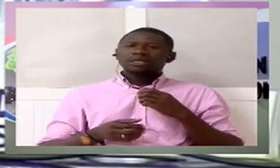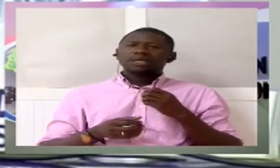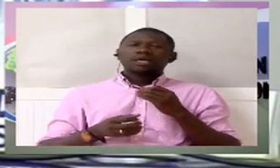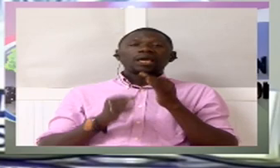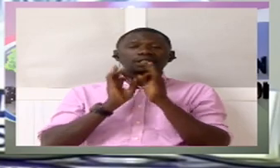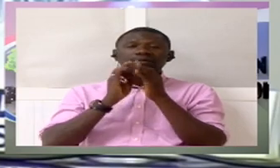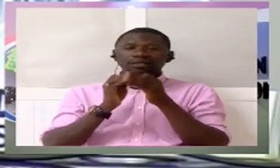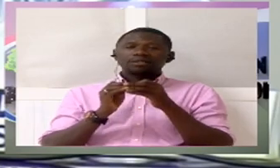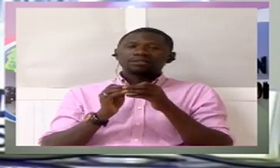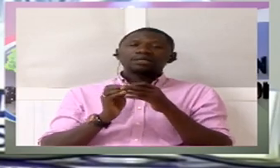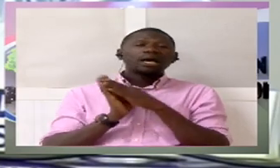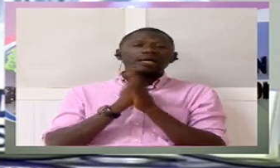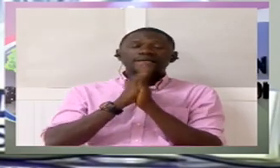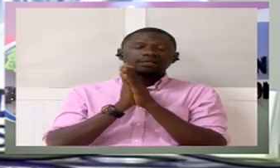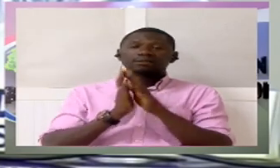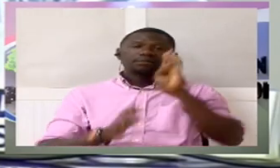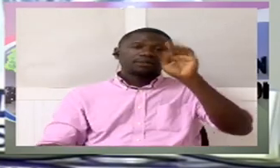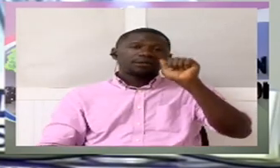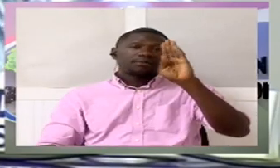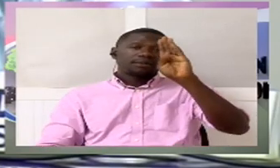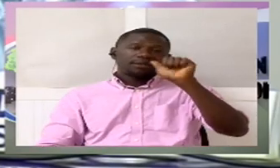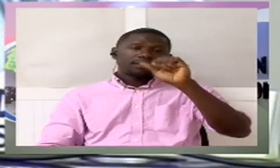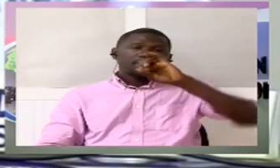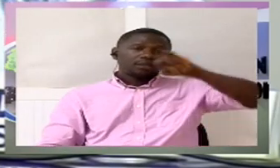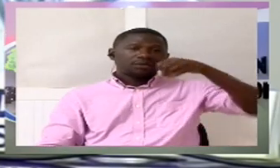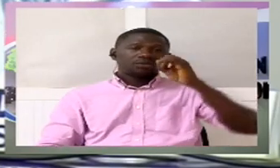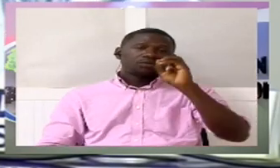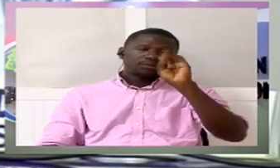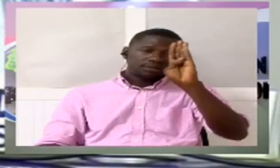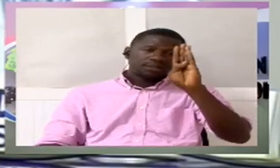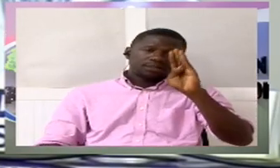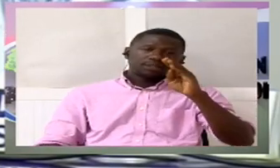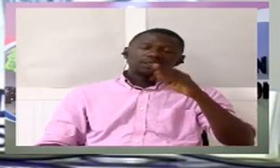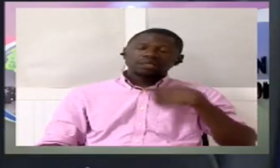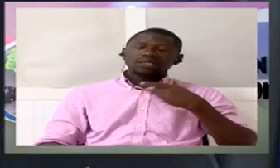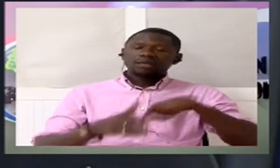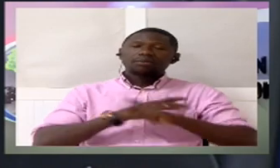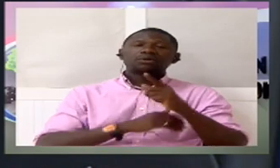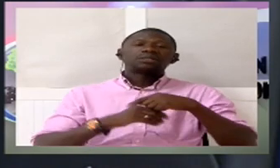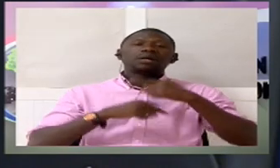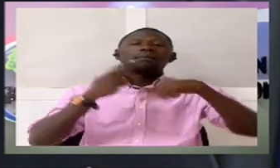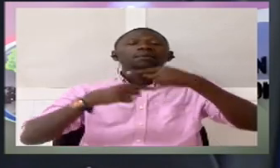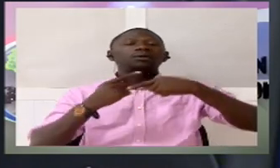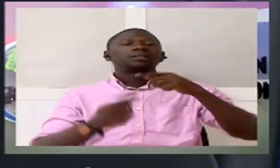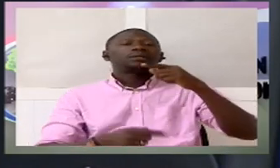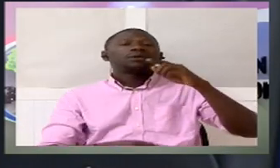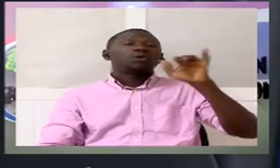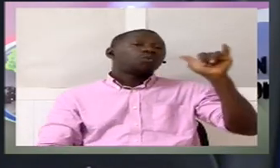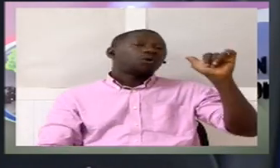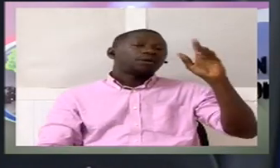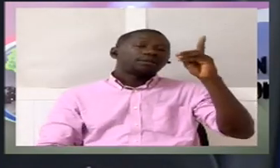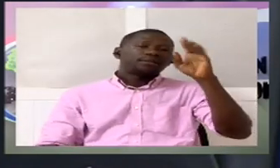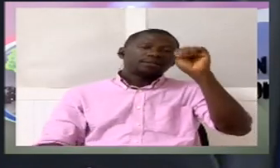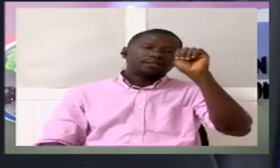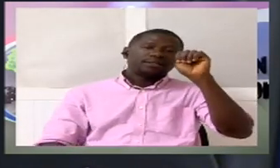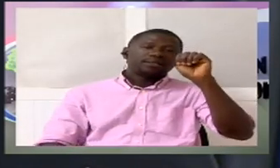YDE case? Kolum amanke wo kuma kamoliti yewole fo Baba Diop ma nyi YDE youth development enterprise